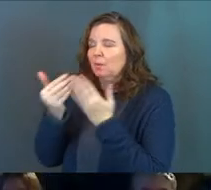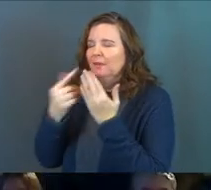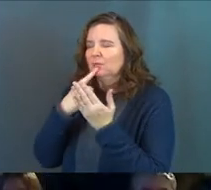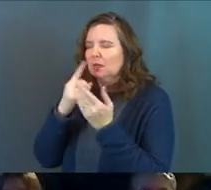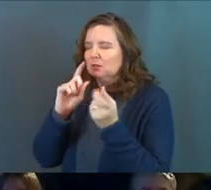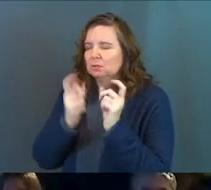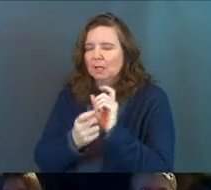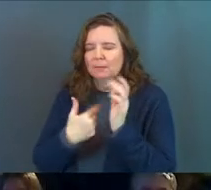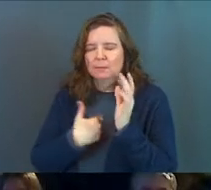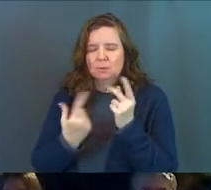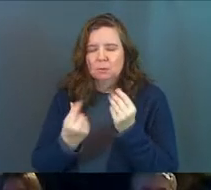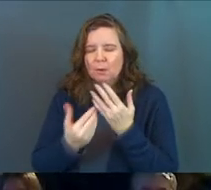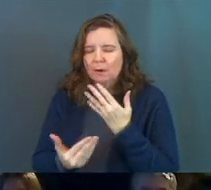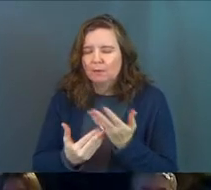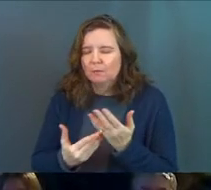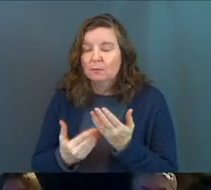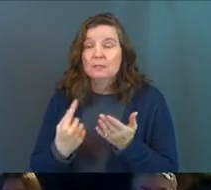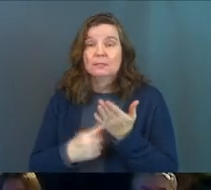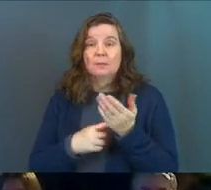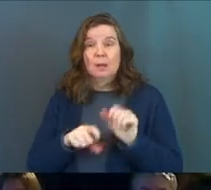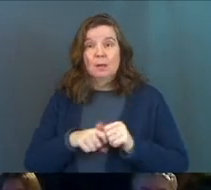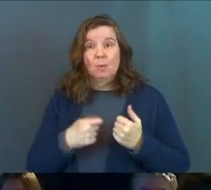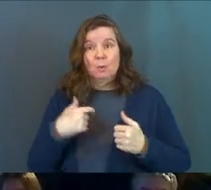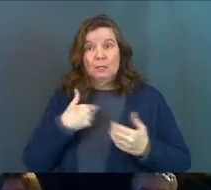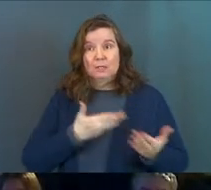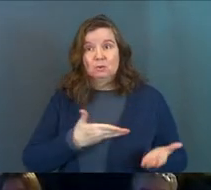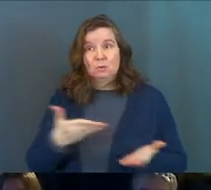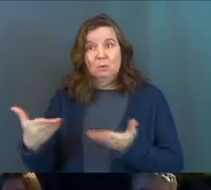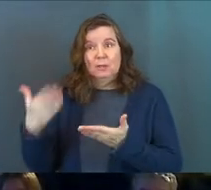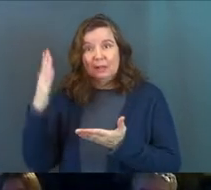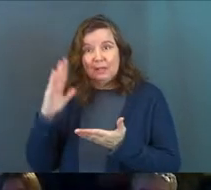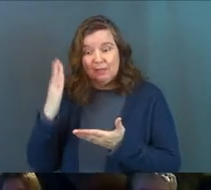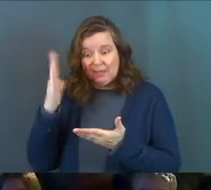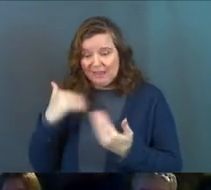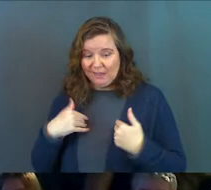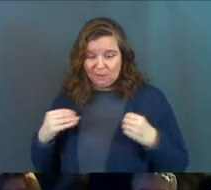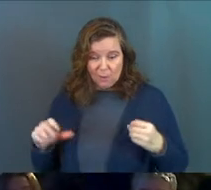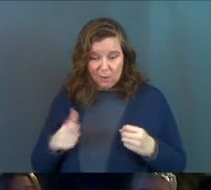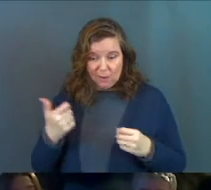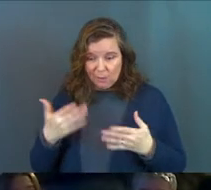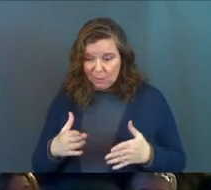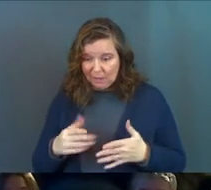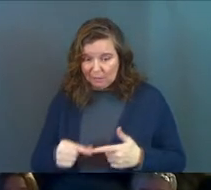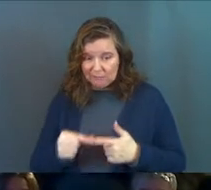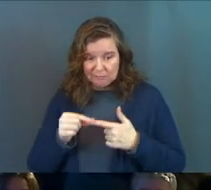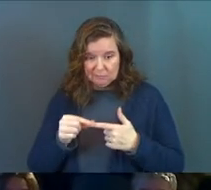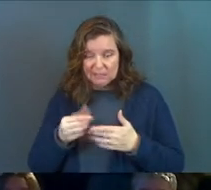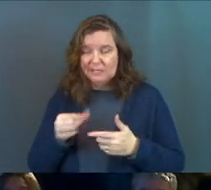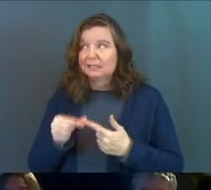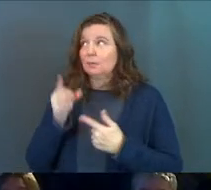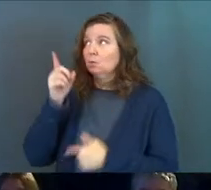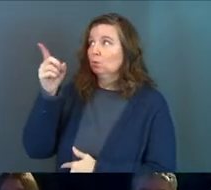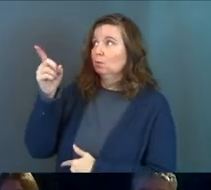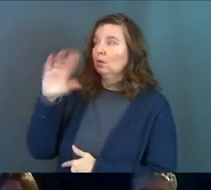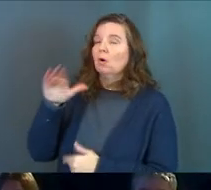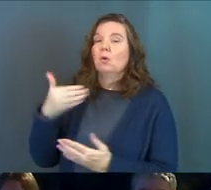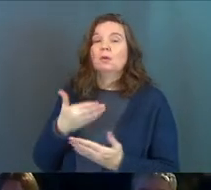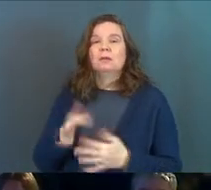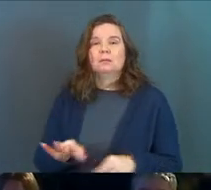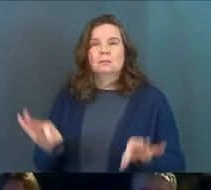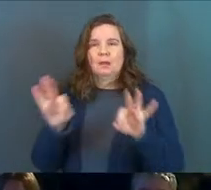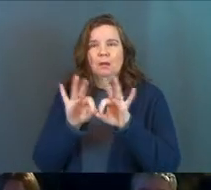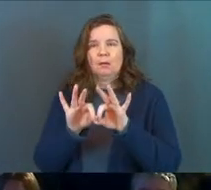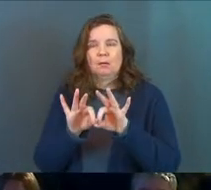voice. Sometimes the brokenness that we need to bring to God, that God, I've got no other way except you. All those things